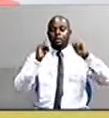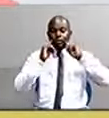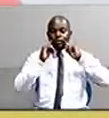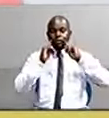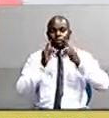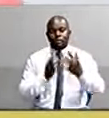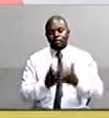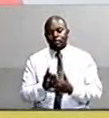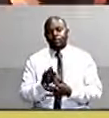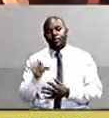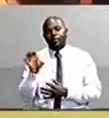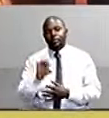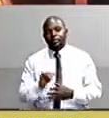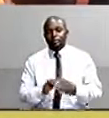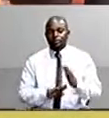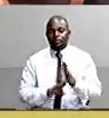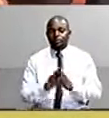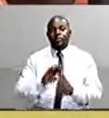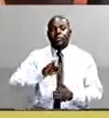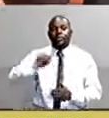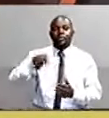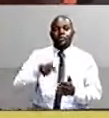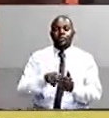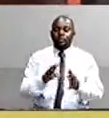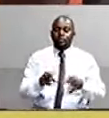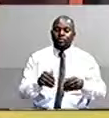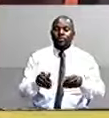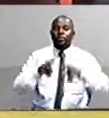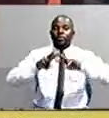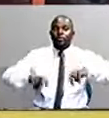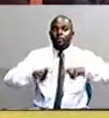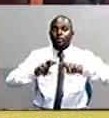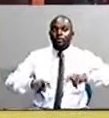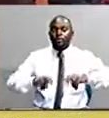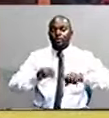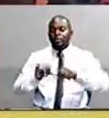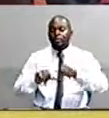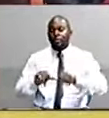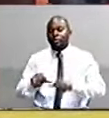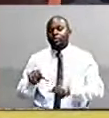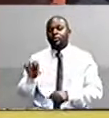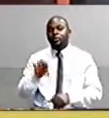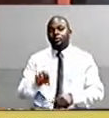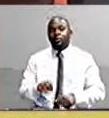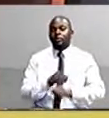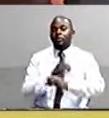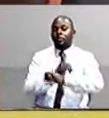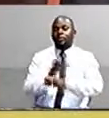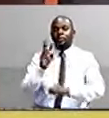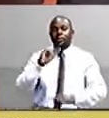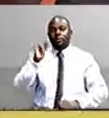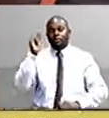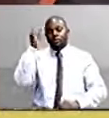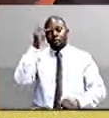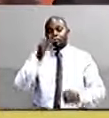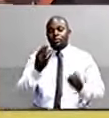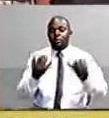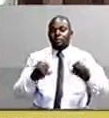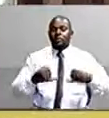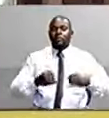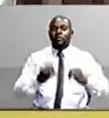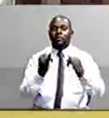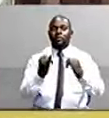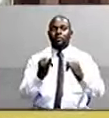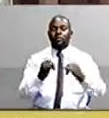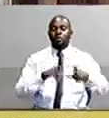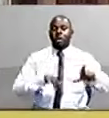through Environment for Development Center provides research about the environment-related protection policies to implementers. At that